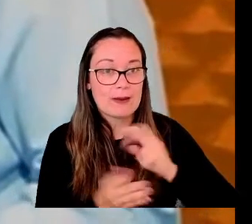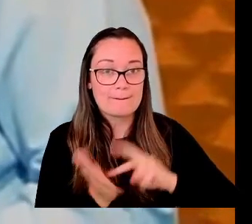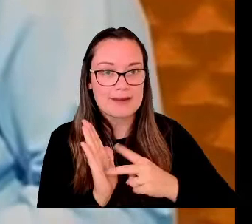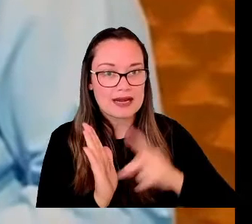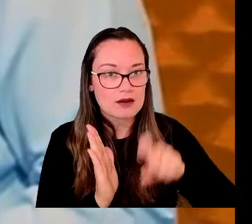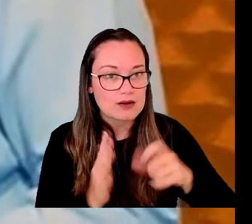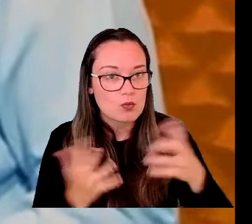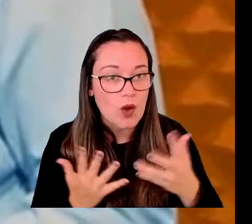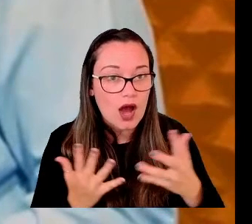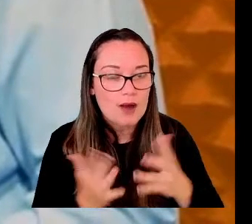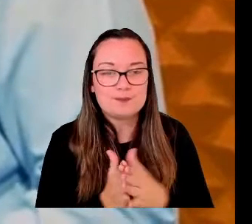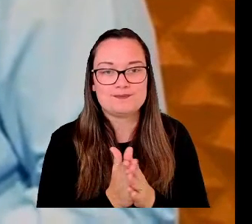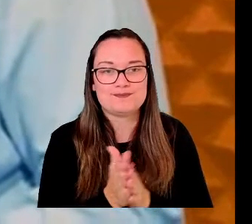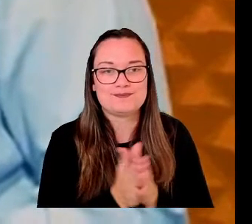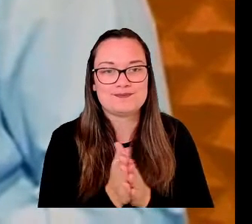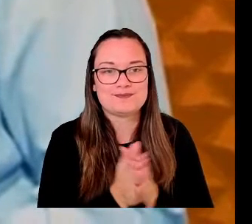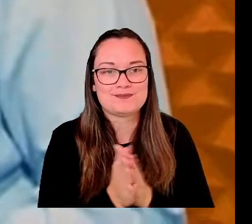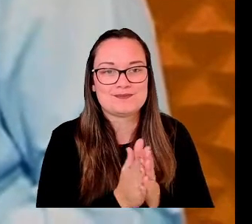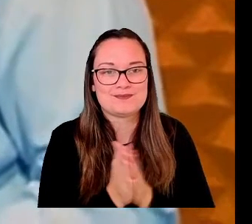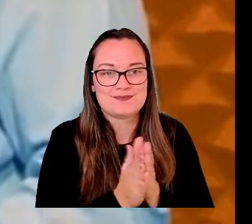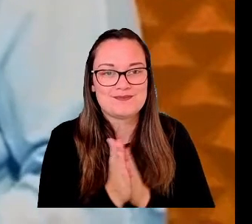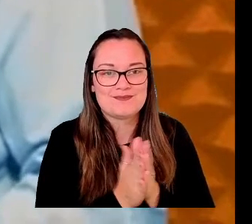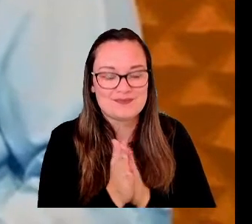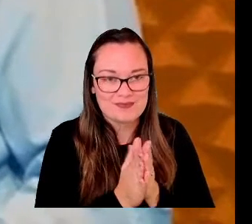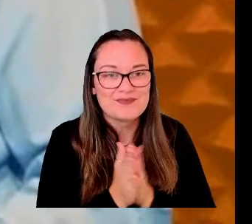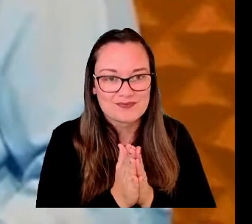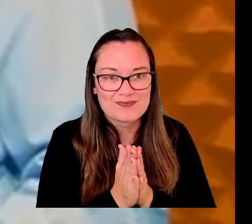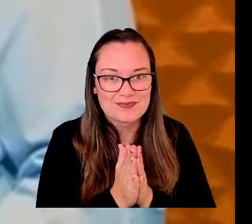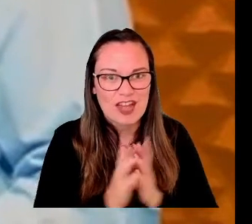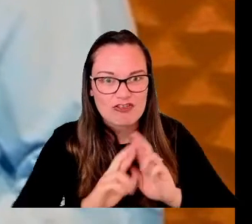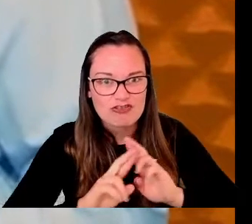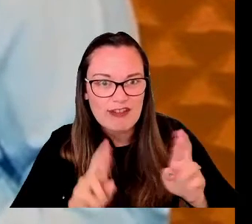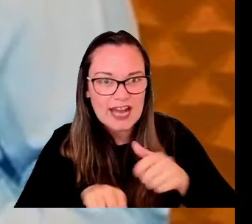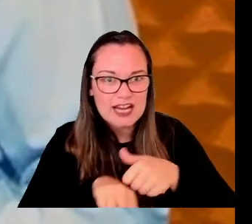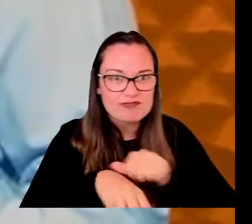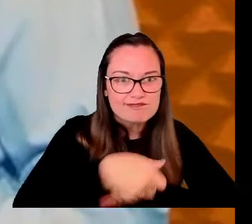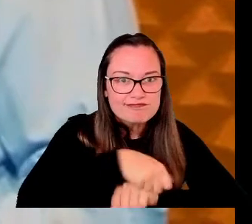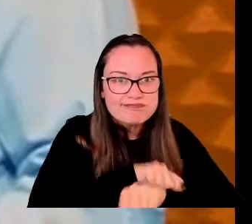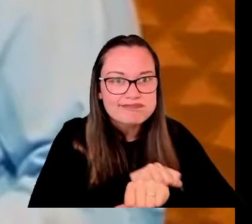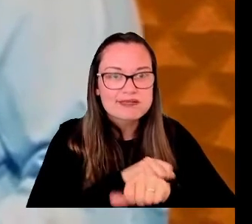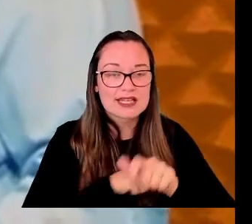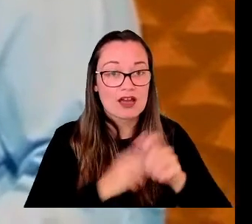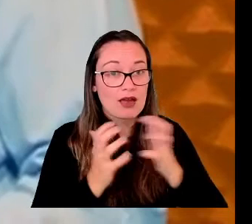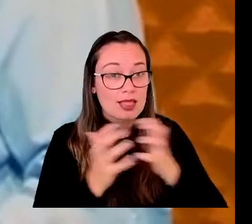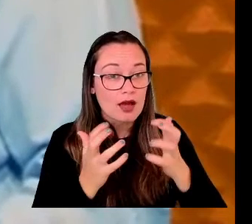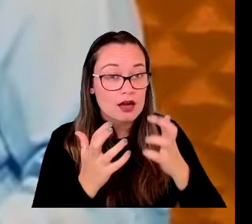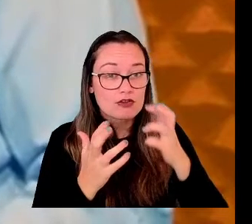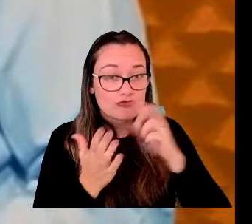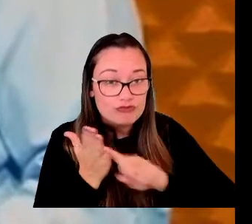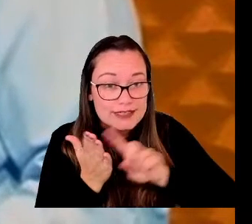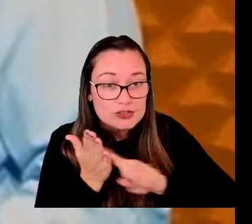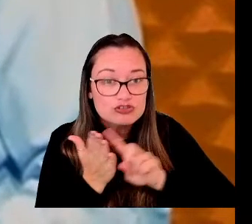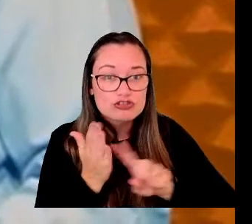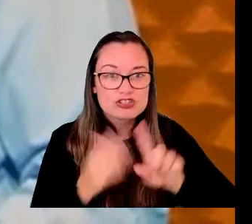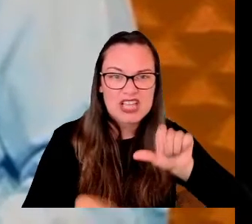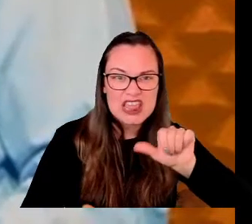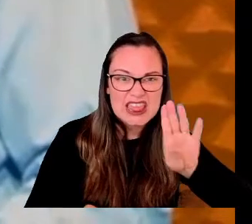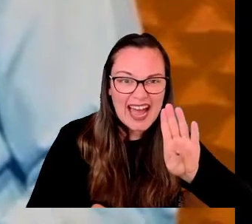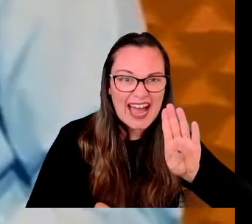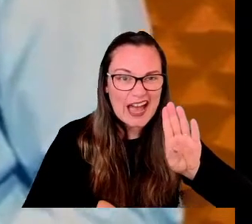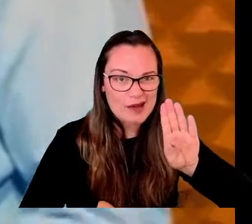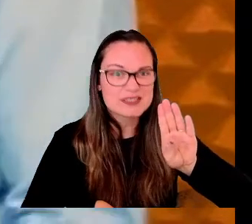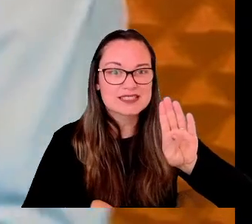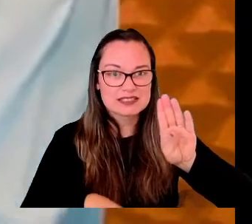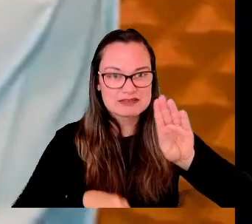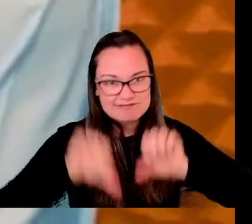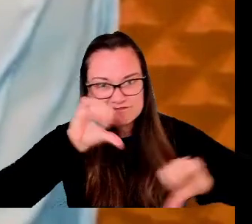motivation, because a lot of this, what we're talking about, is research, it's lab work, it's you finding out what's going